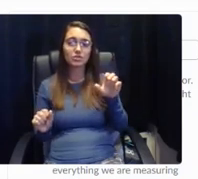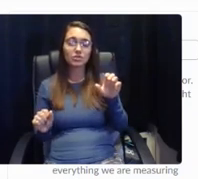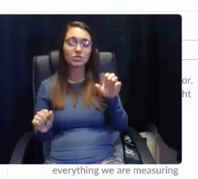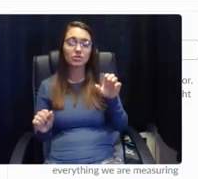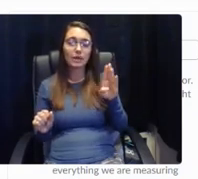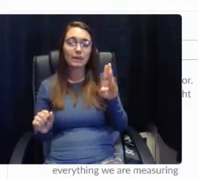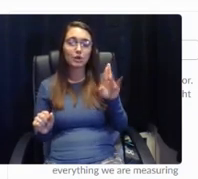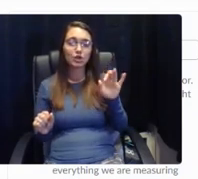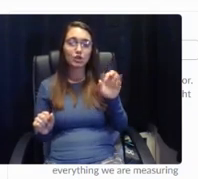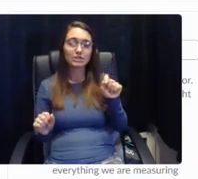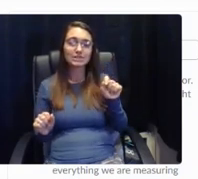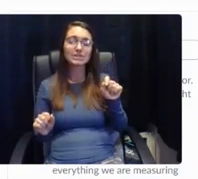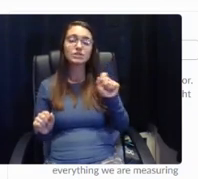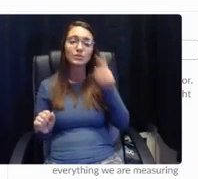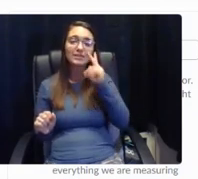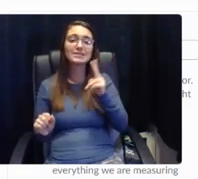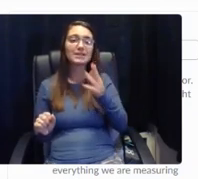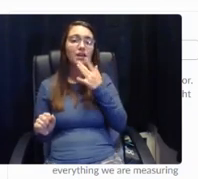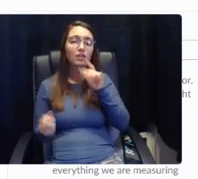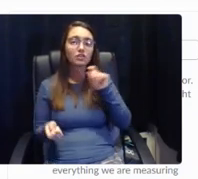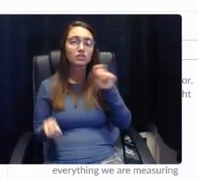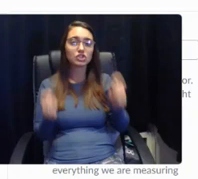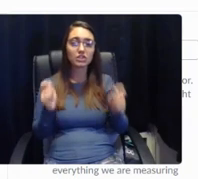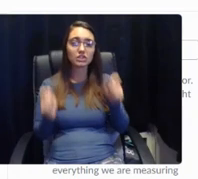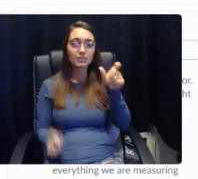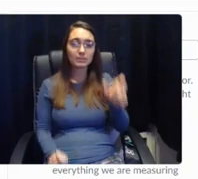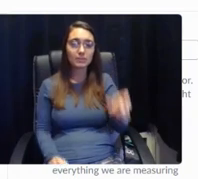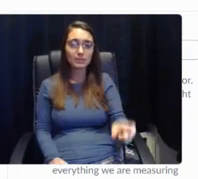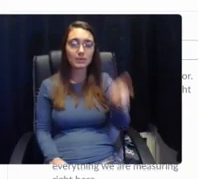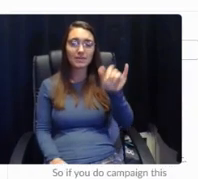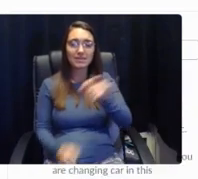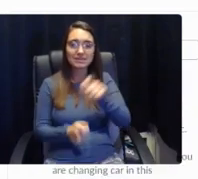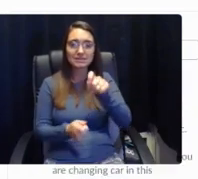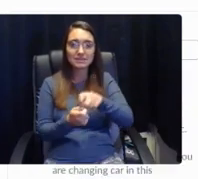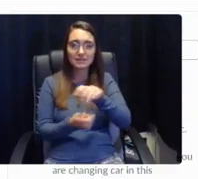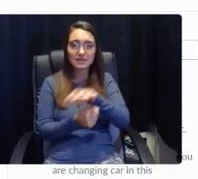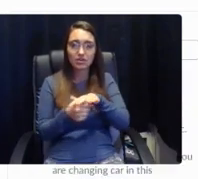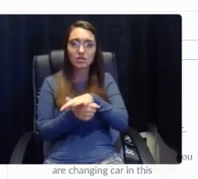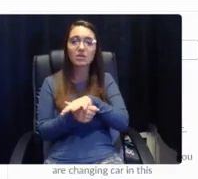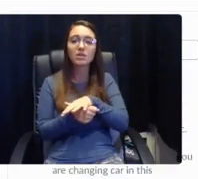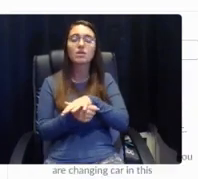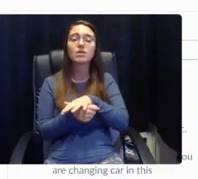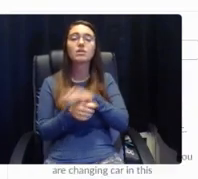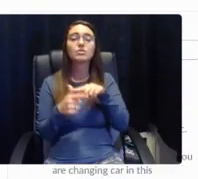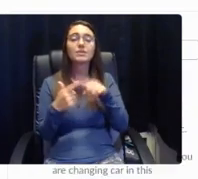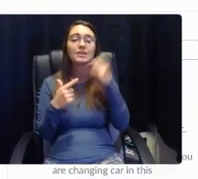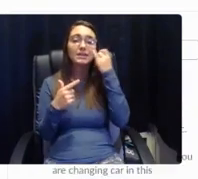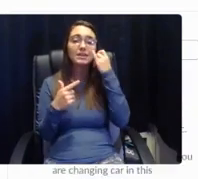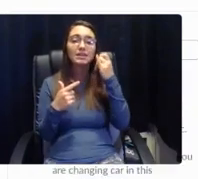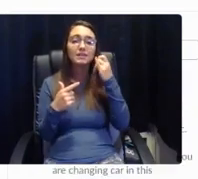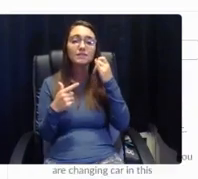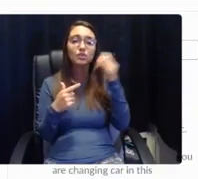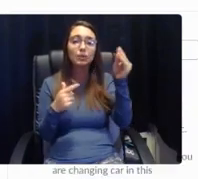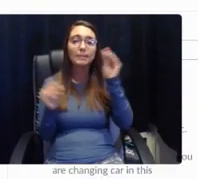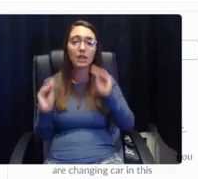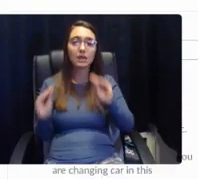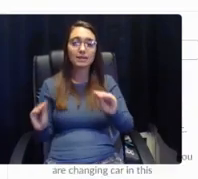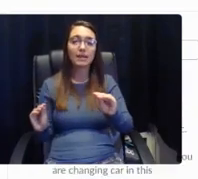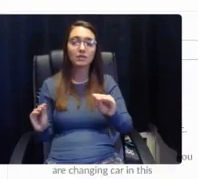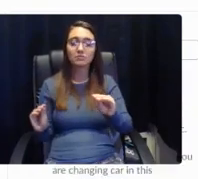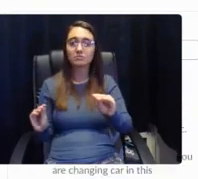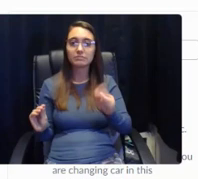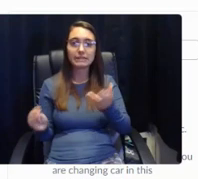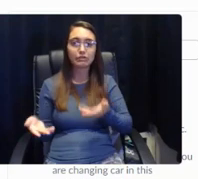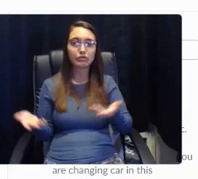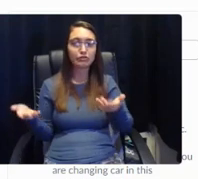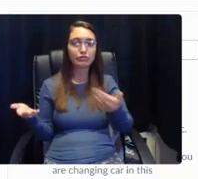see you are changing color in this particular domain. So then if you plug in right here, you see